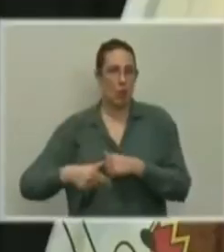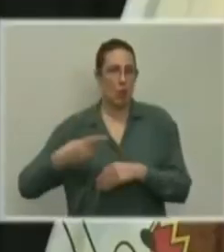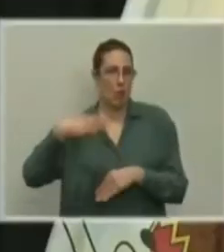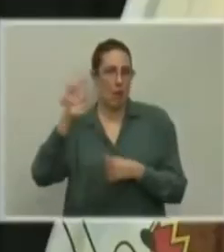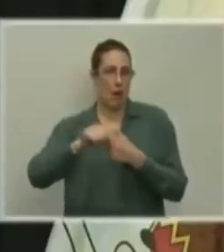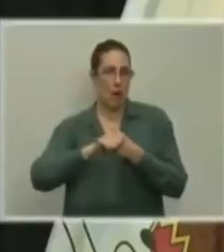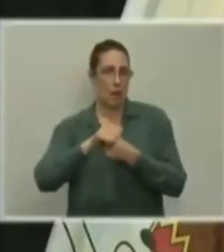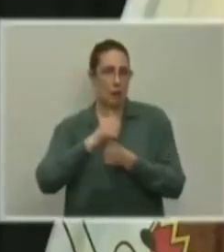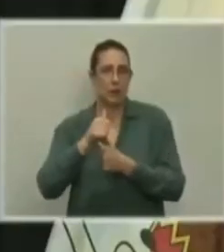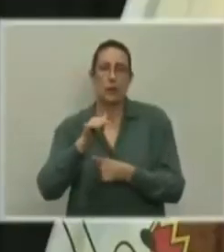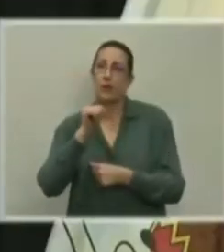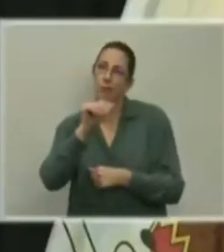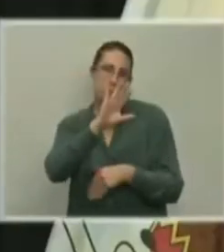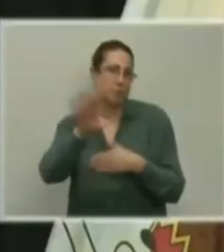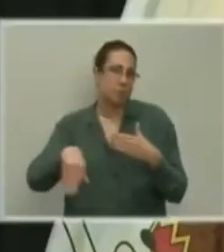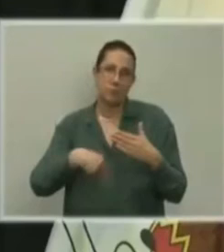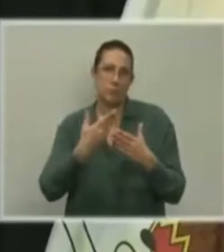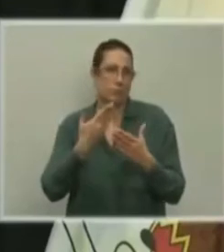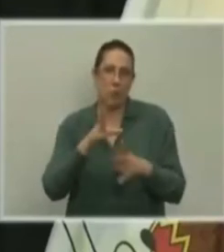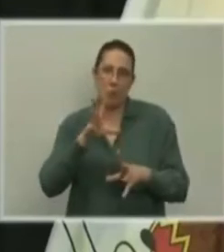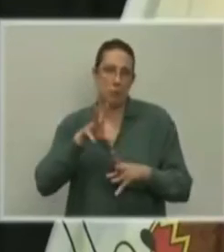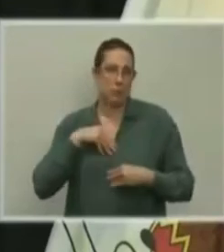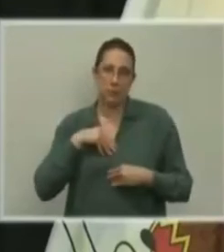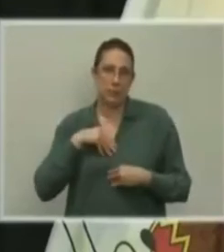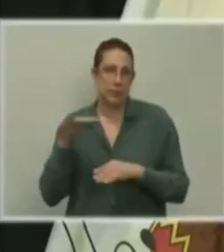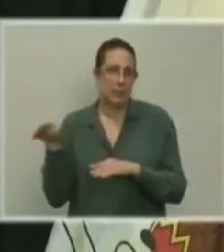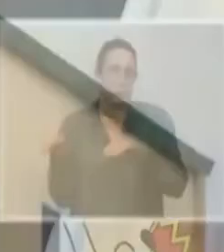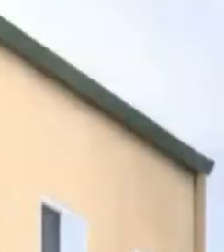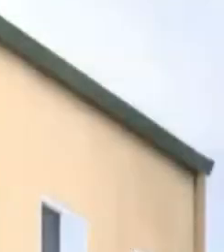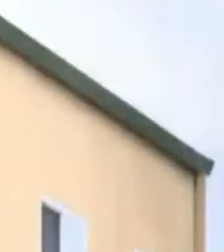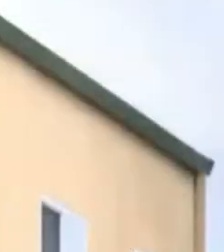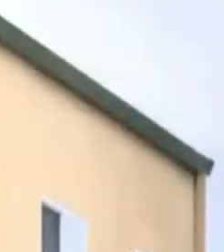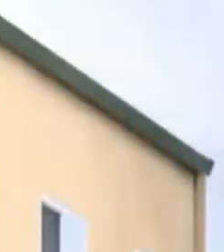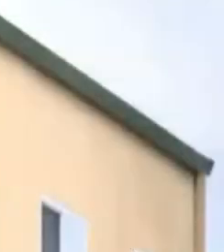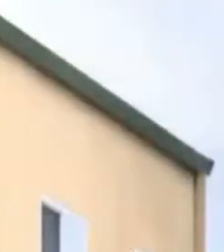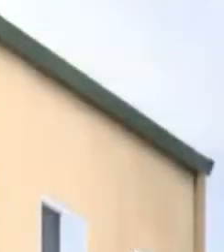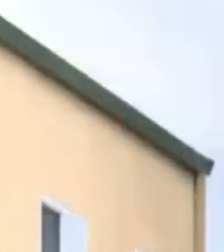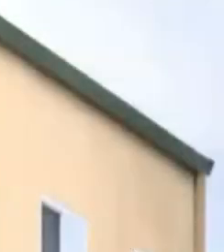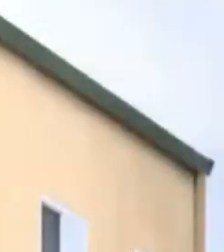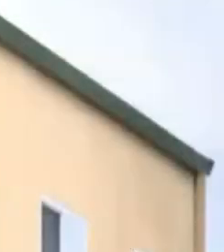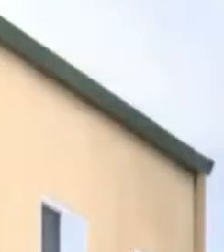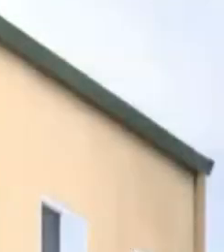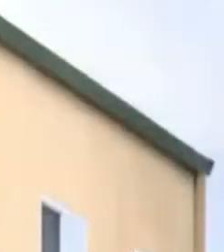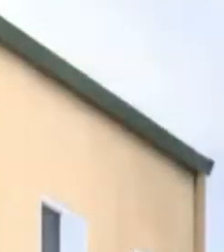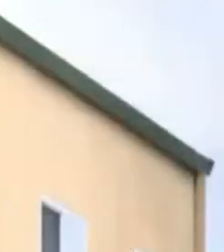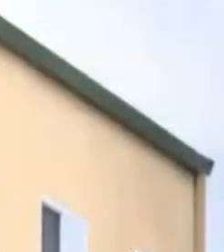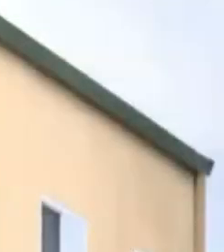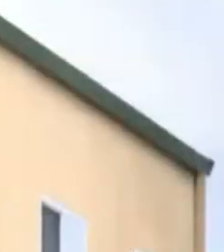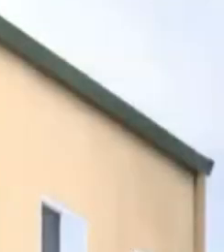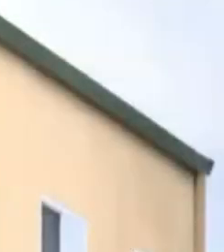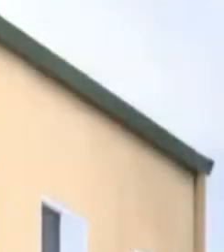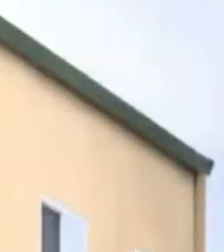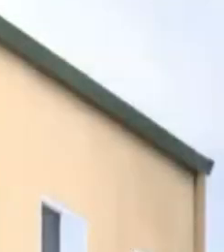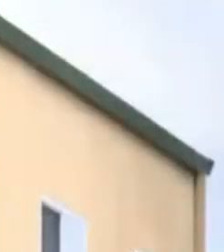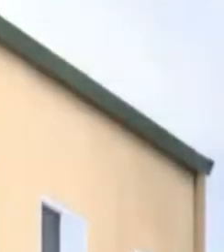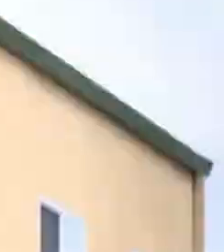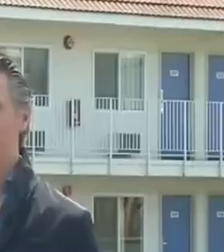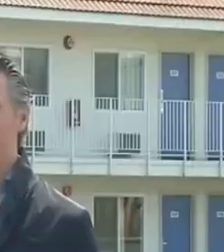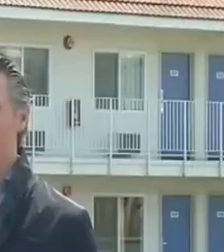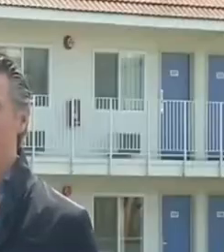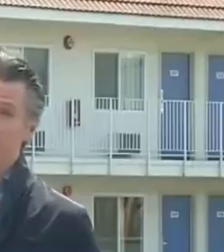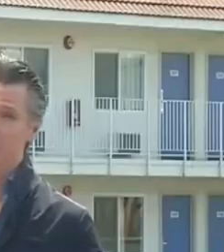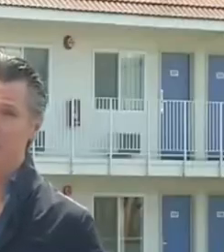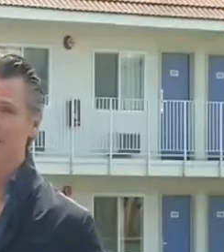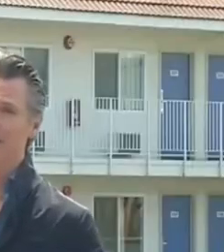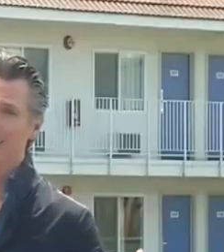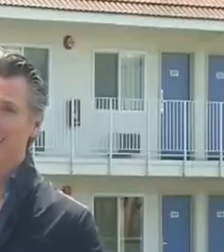that not all of them have accepted our offer to move to our hotel room to those who say the governor is moving too slowly but we announced this